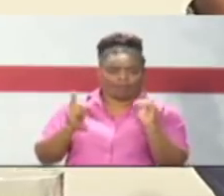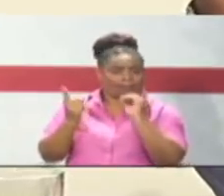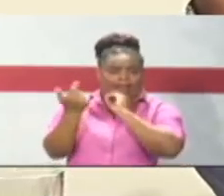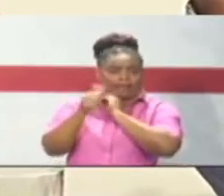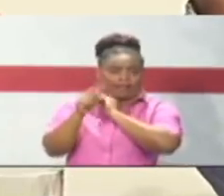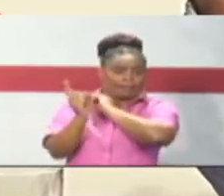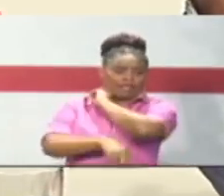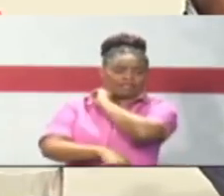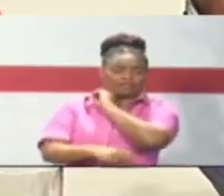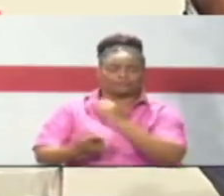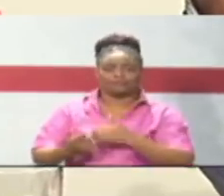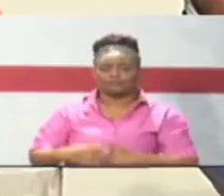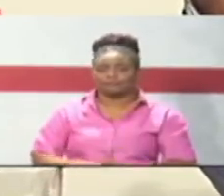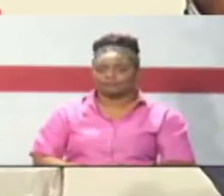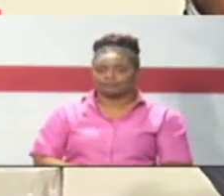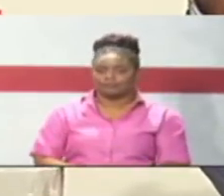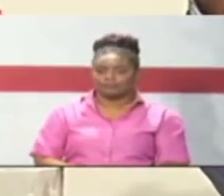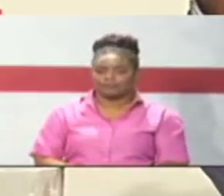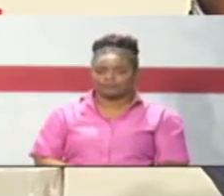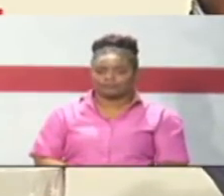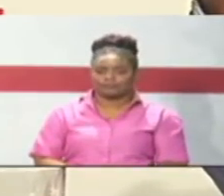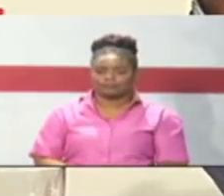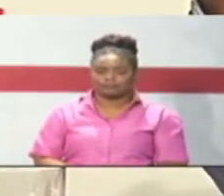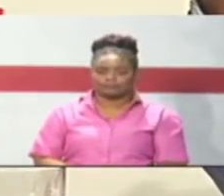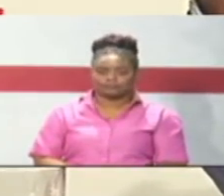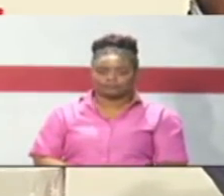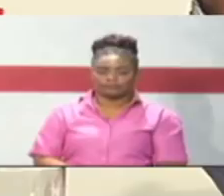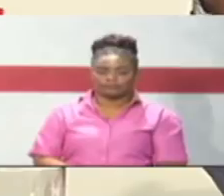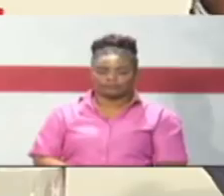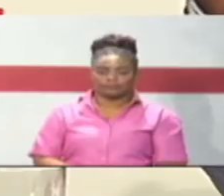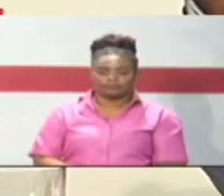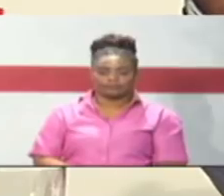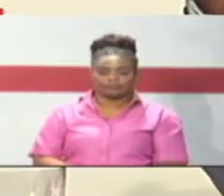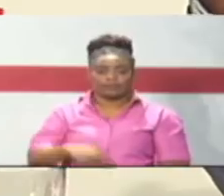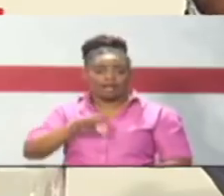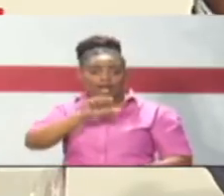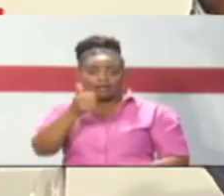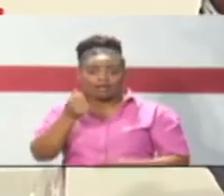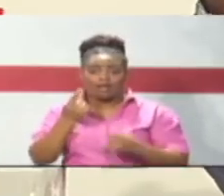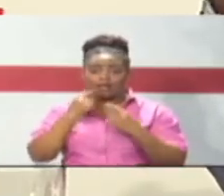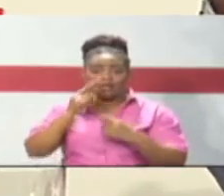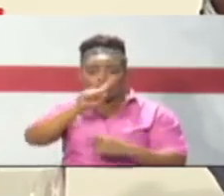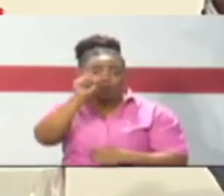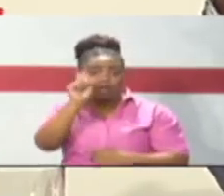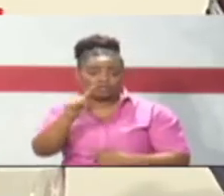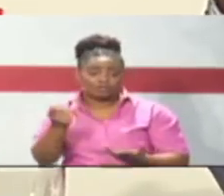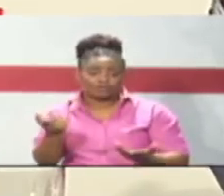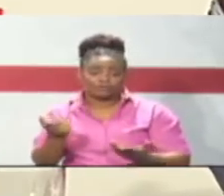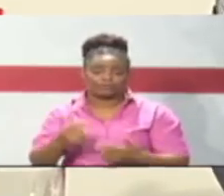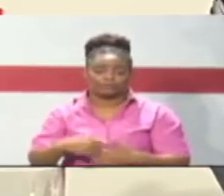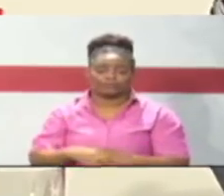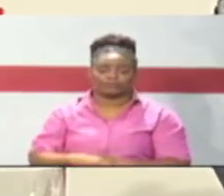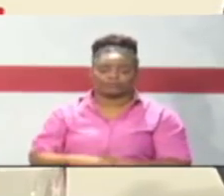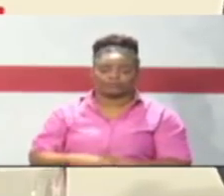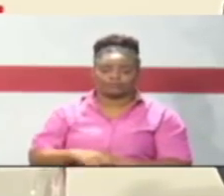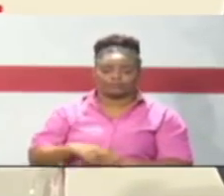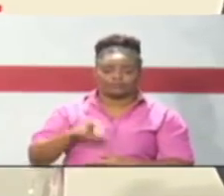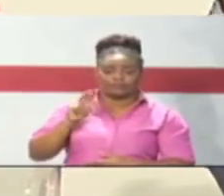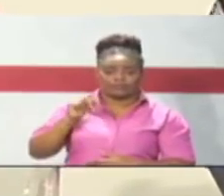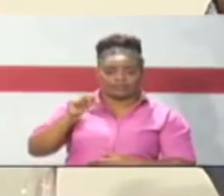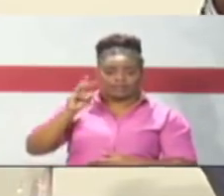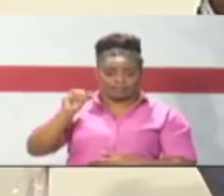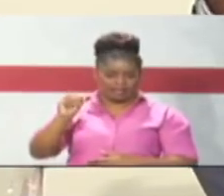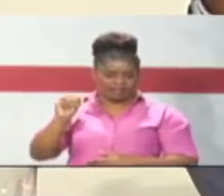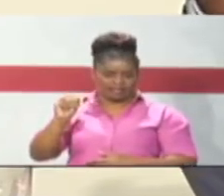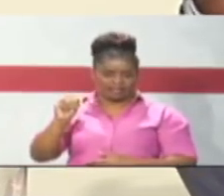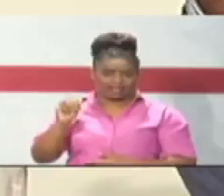answer your question about the tweet, put it this way, it didn't help. It certainly did not help